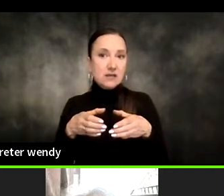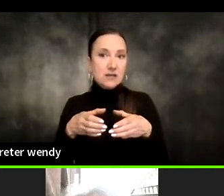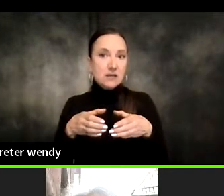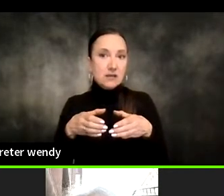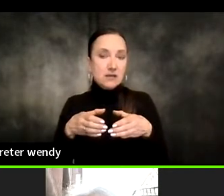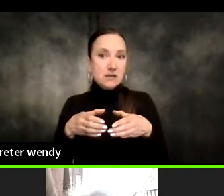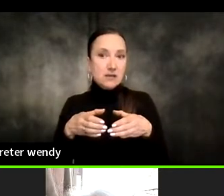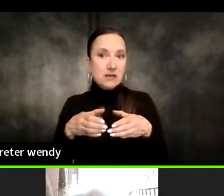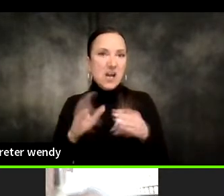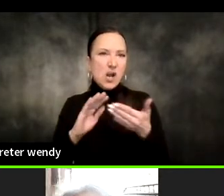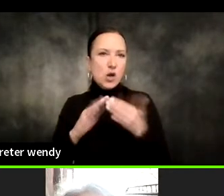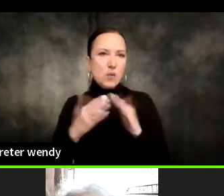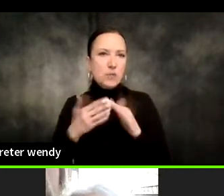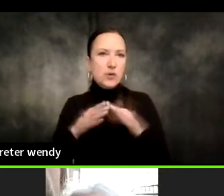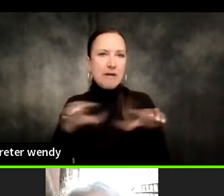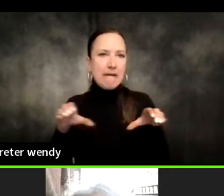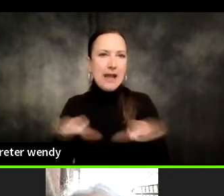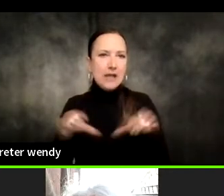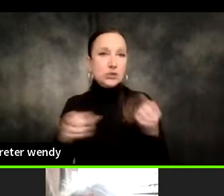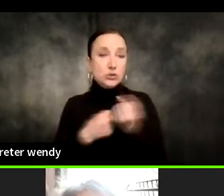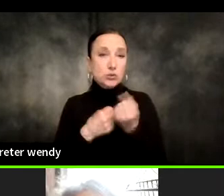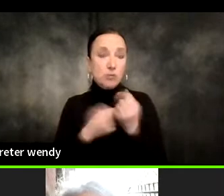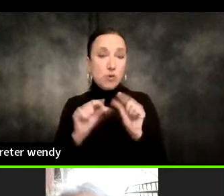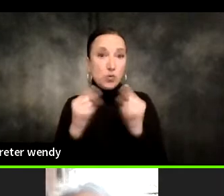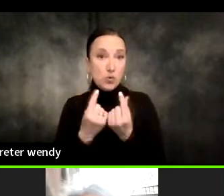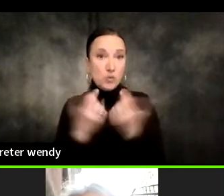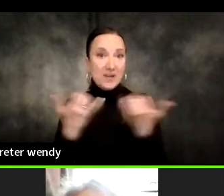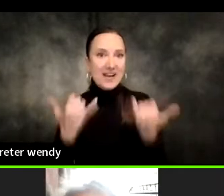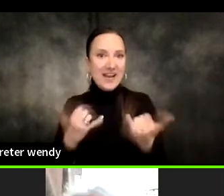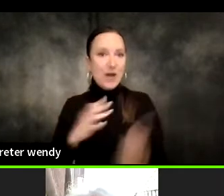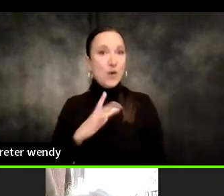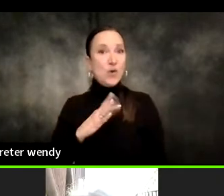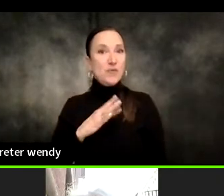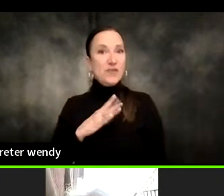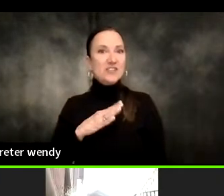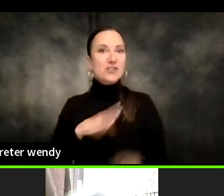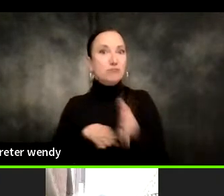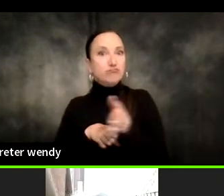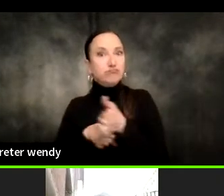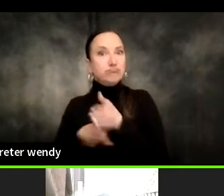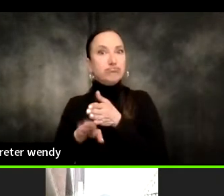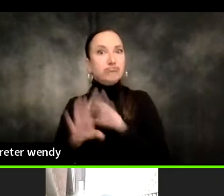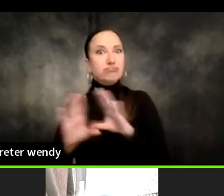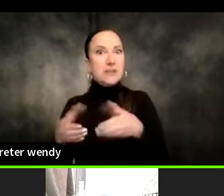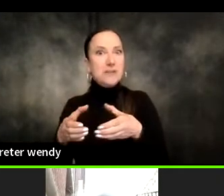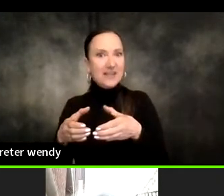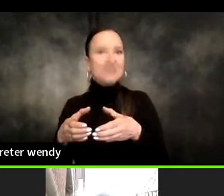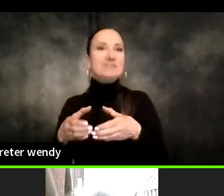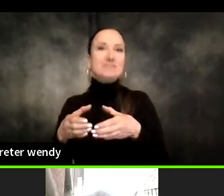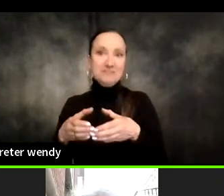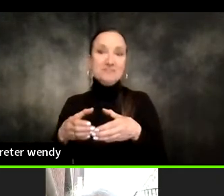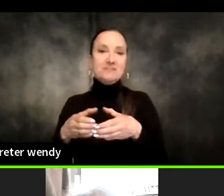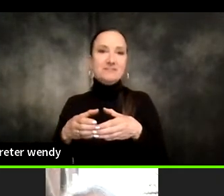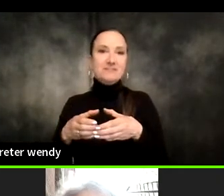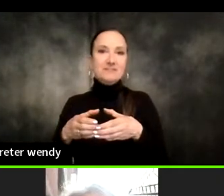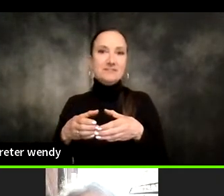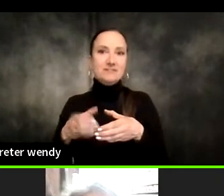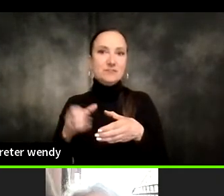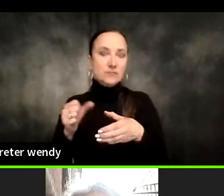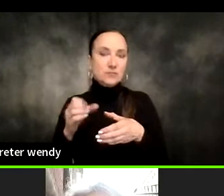community action and support group is now officially a subcommittee. So I'm going